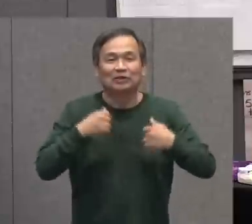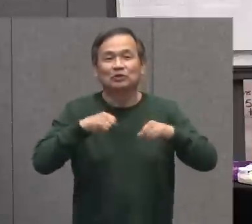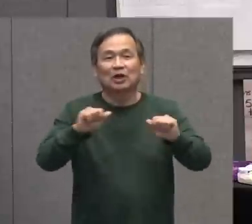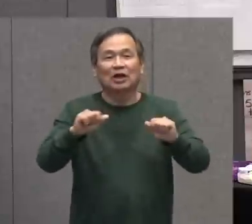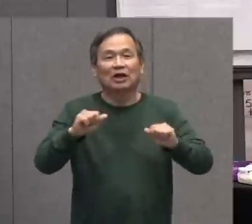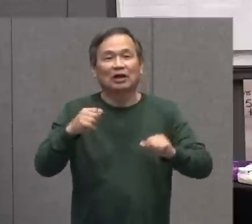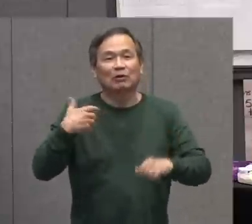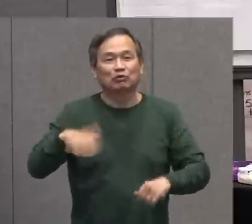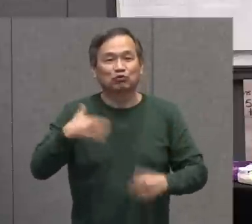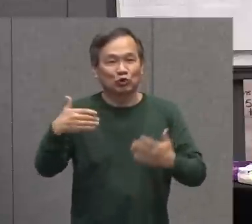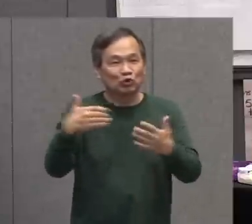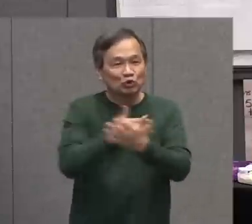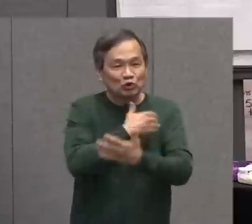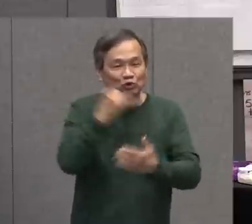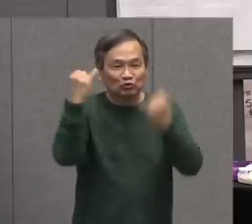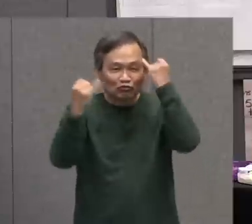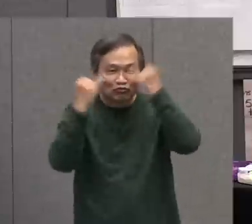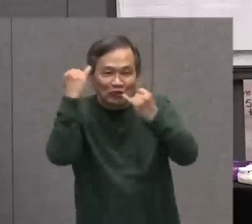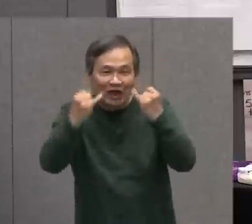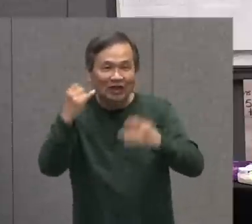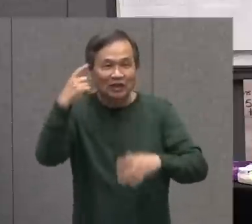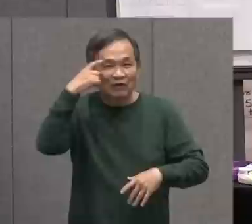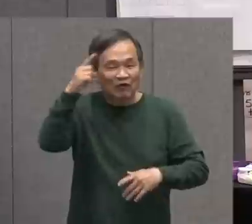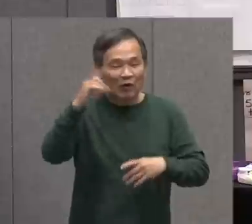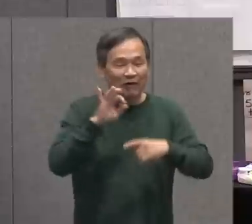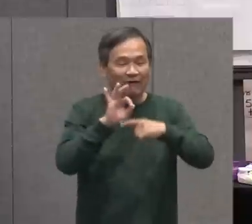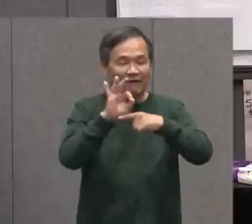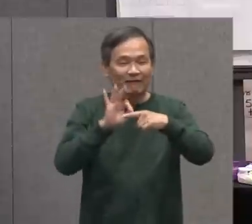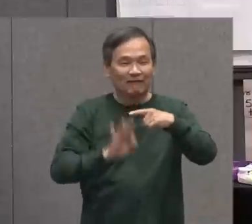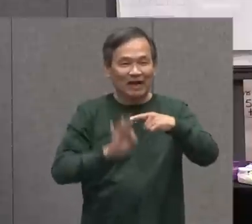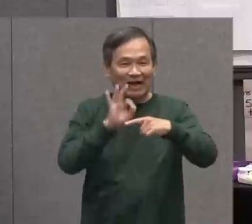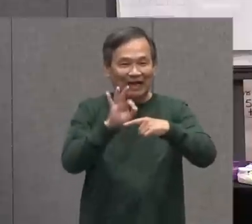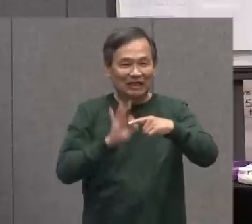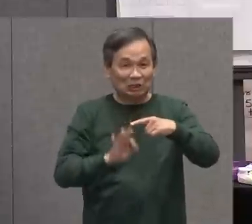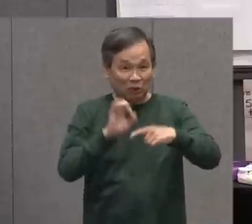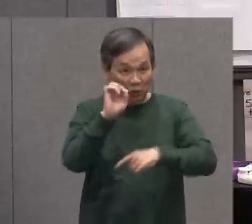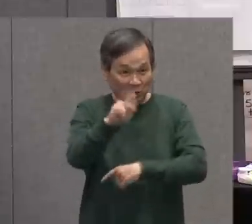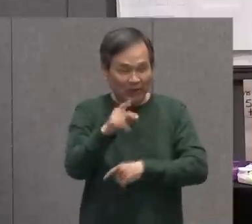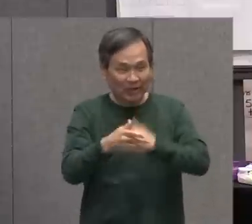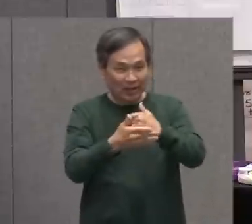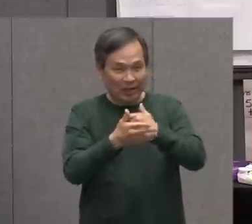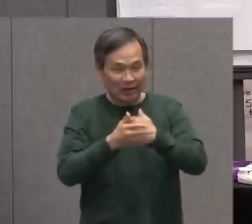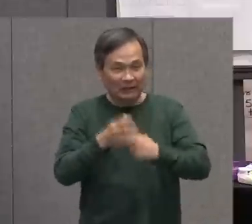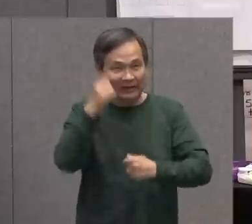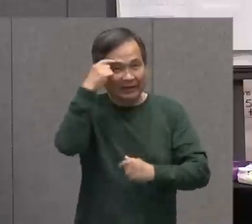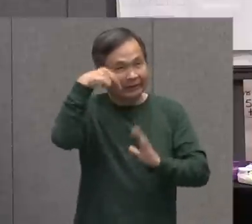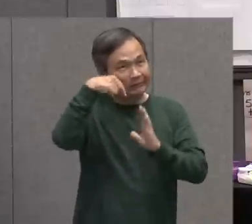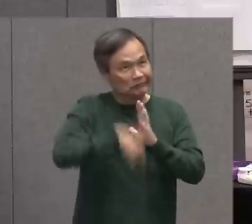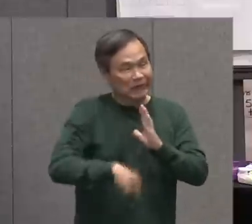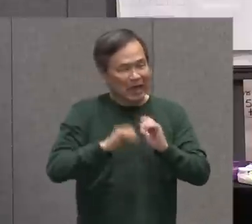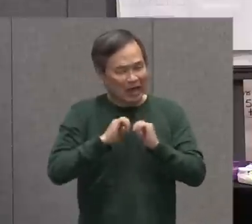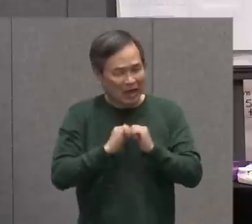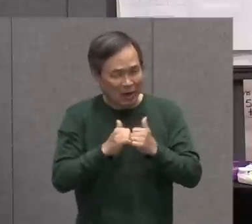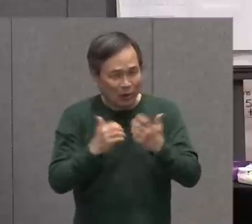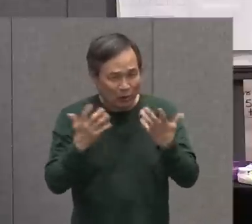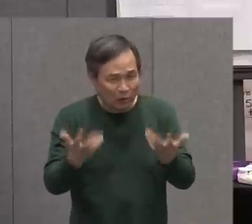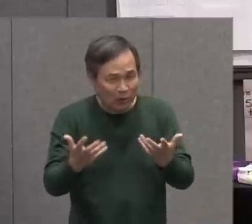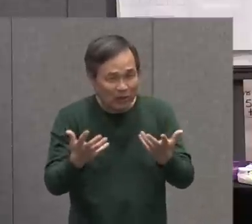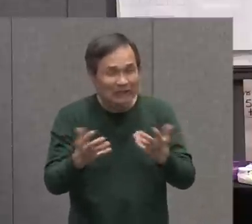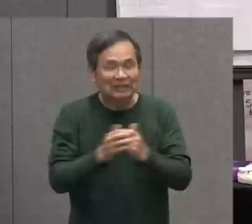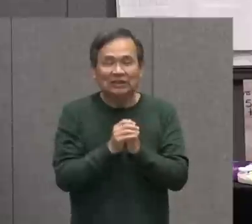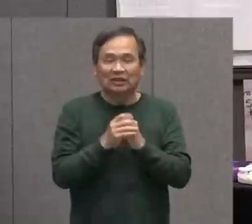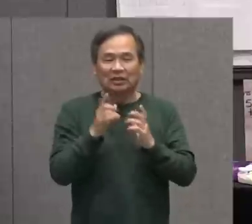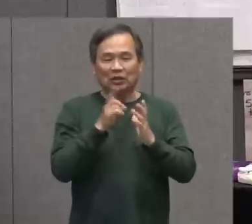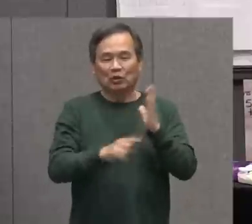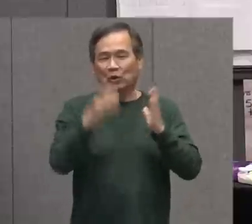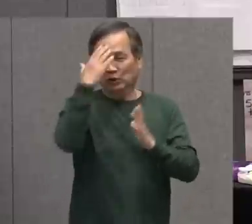new routine with fractions, and so I hope you'll help me to think through this and to think about what we